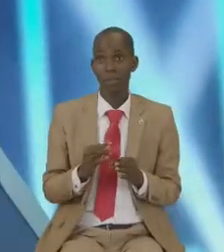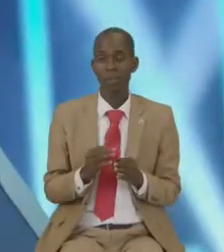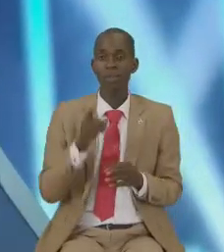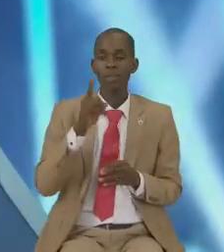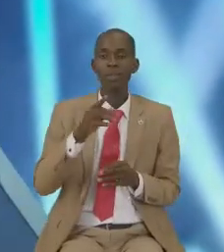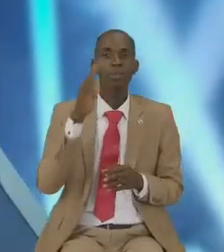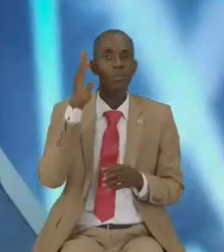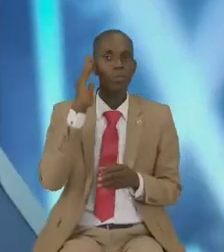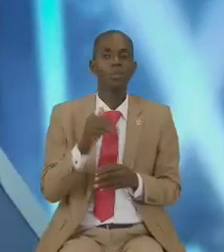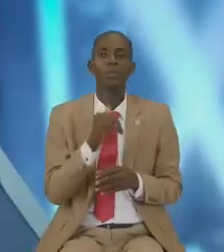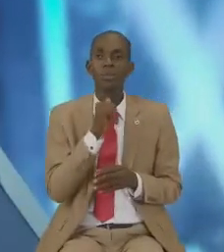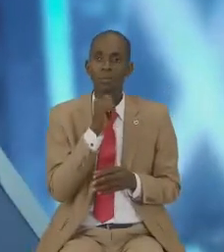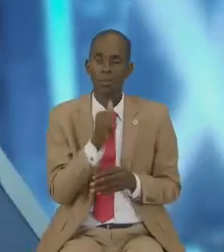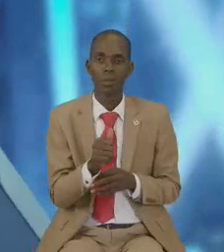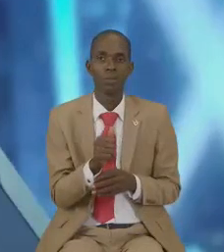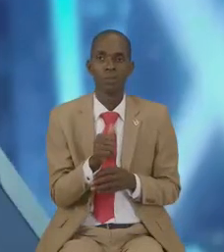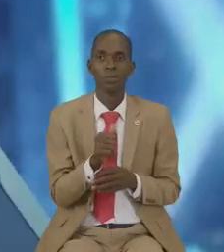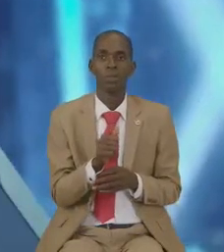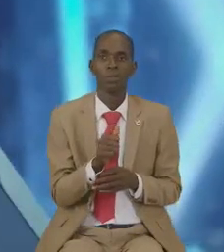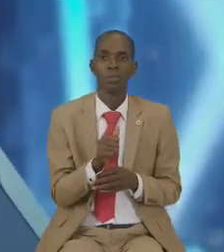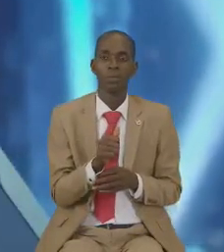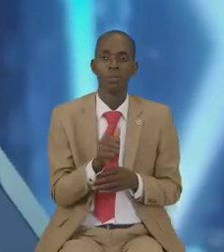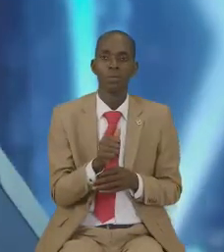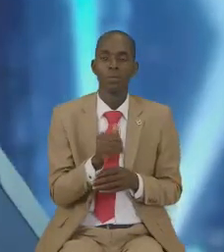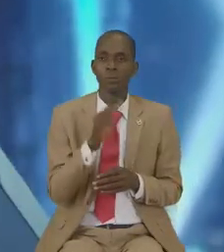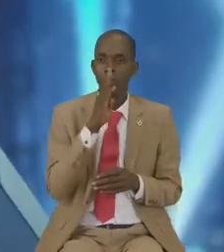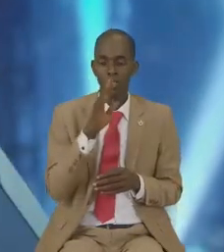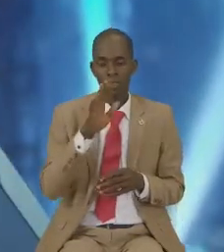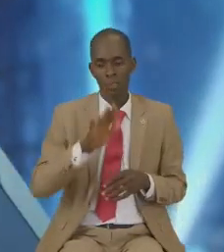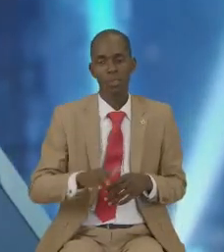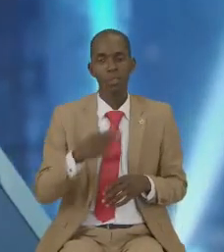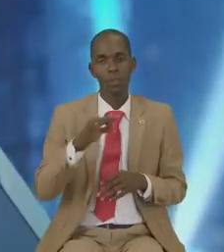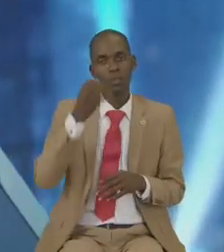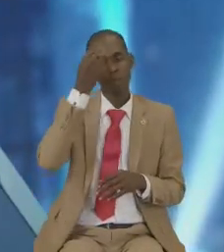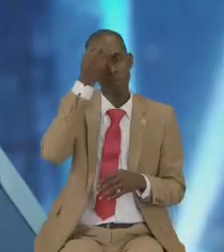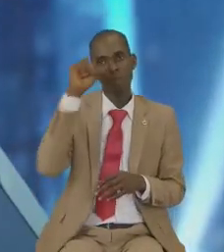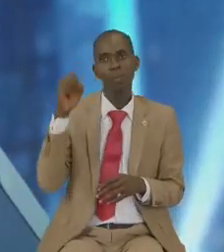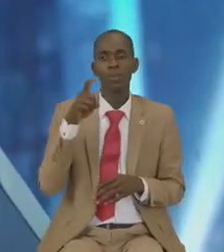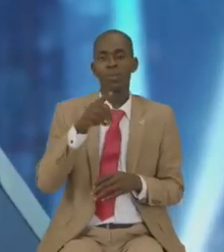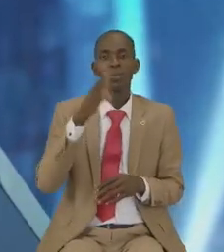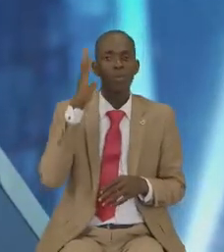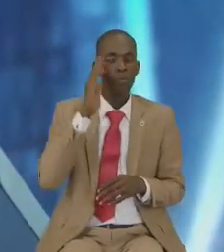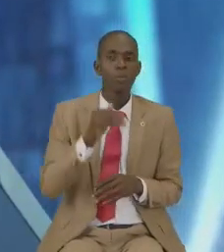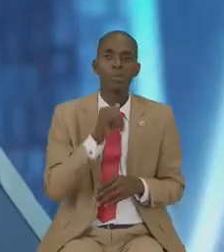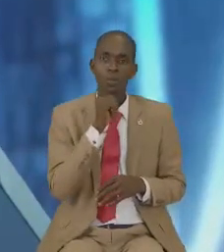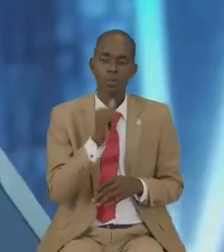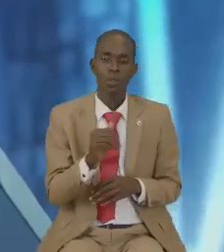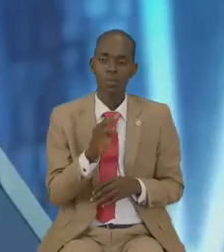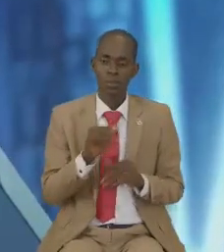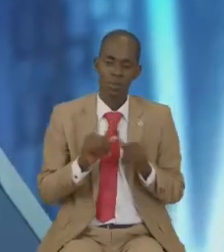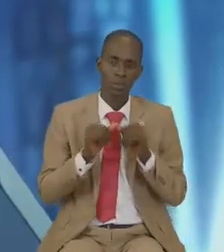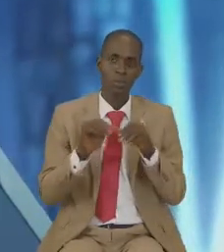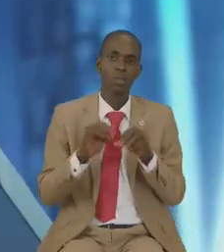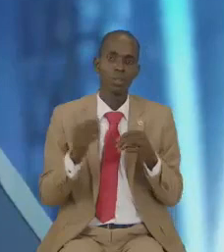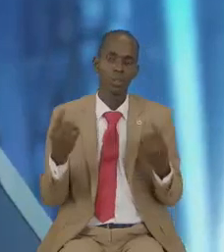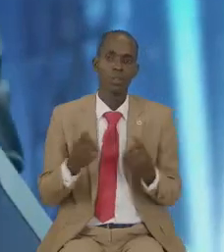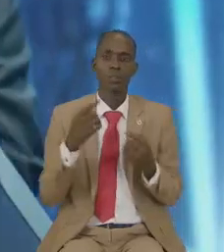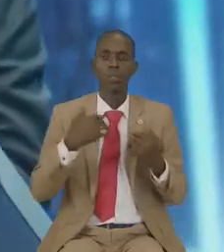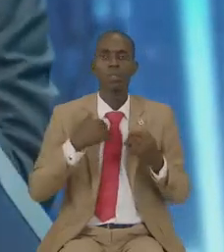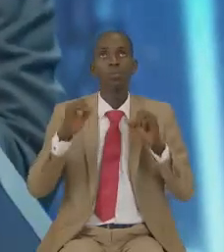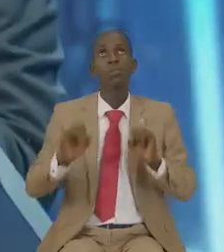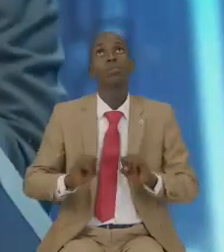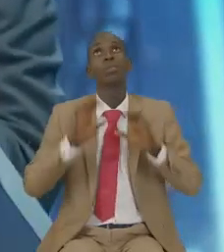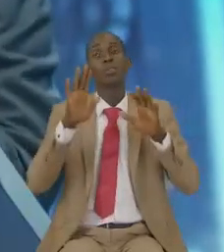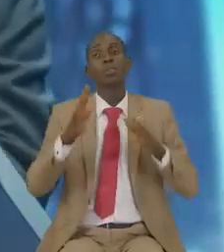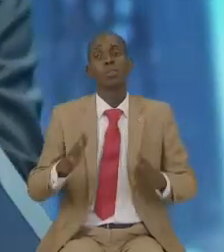remain a child of disobedience. You will remain in sin. You're giving your life to Christ.